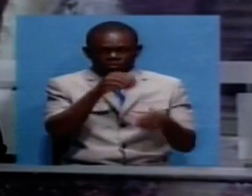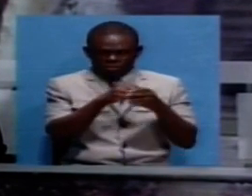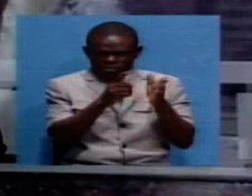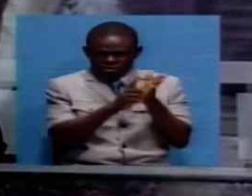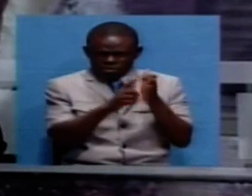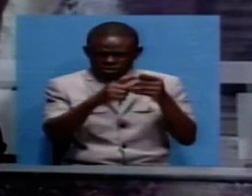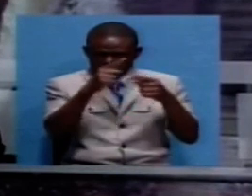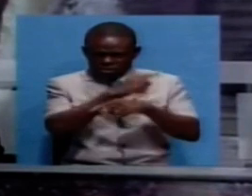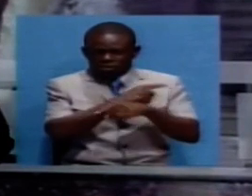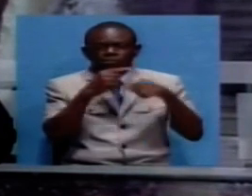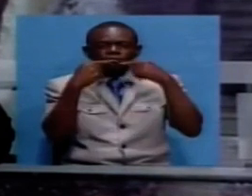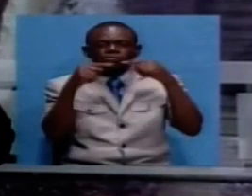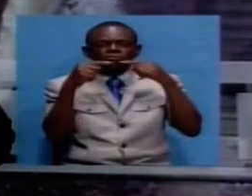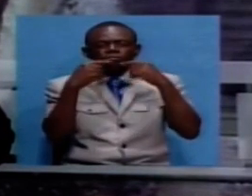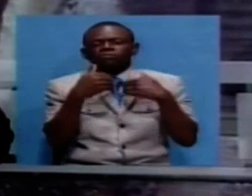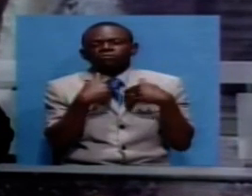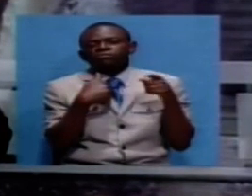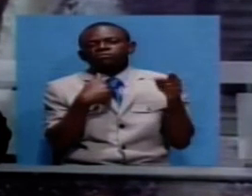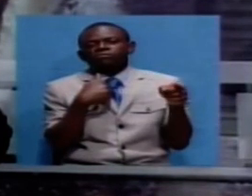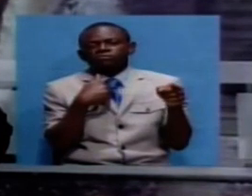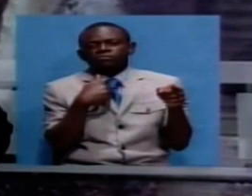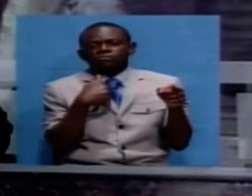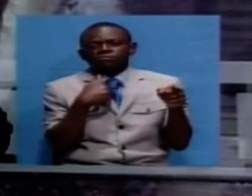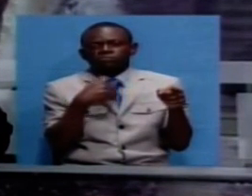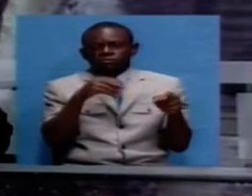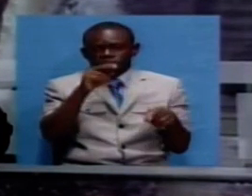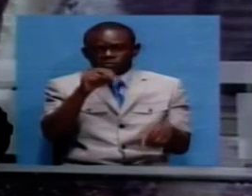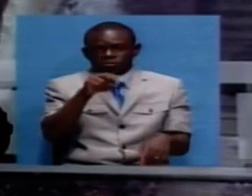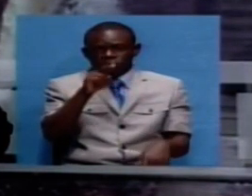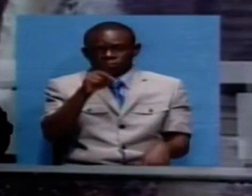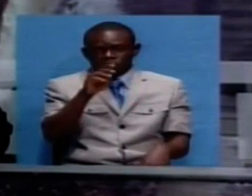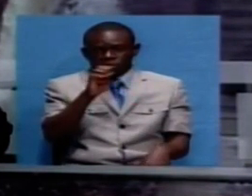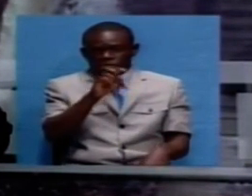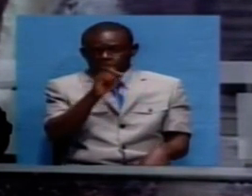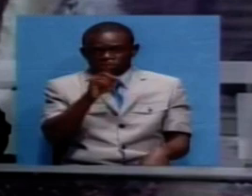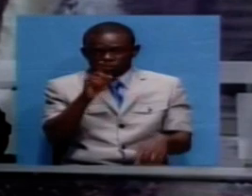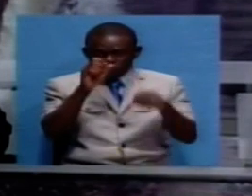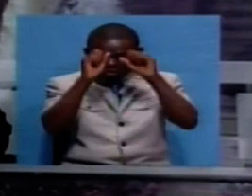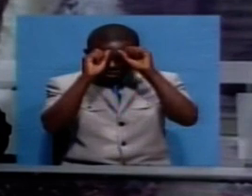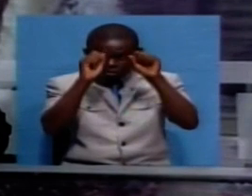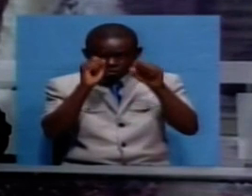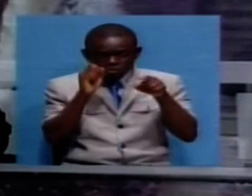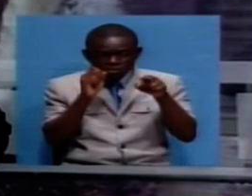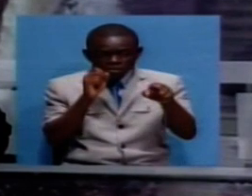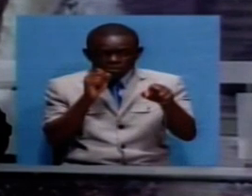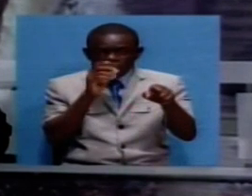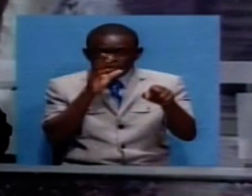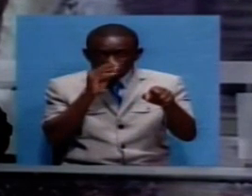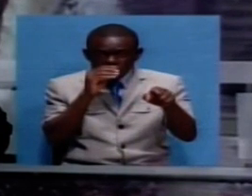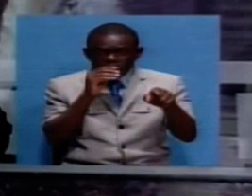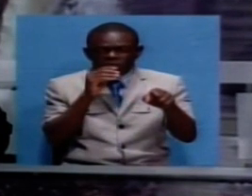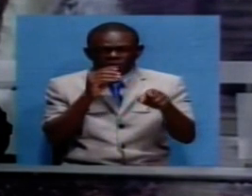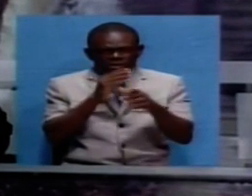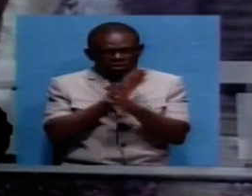Lusaka today. Meanwhile, the NUPES president said the union sympathizes with Zambians, including teachers who have lost their